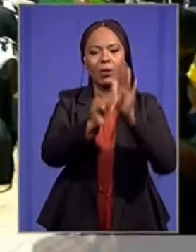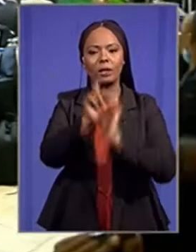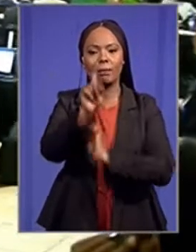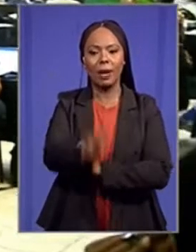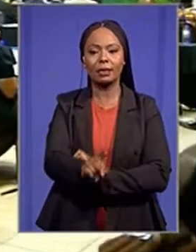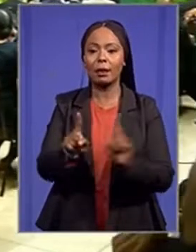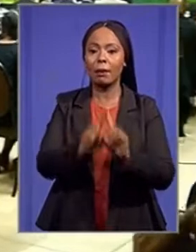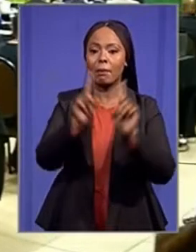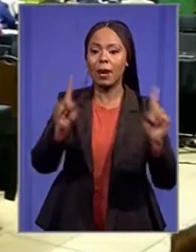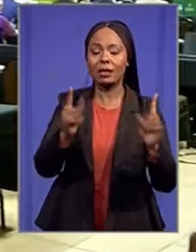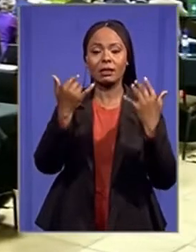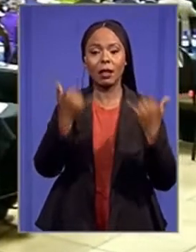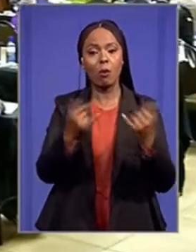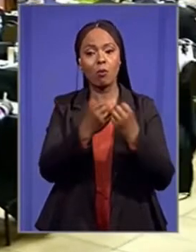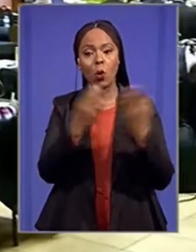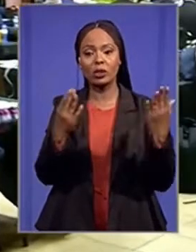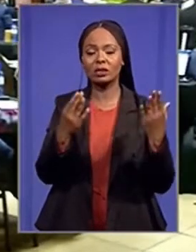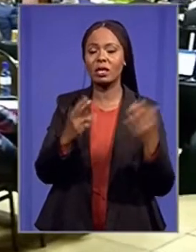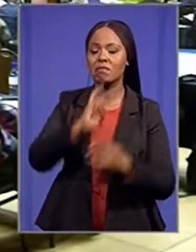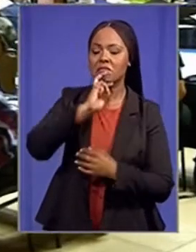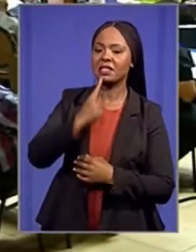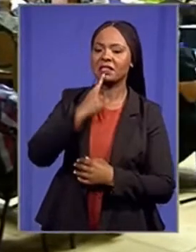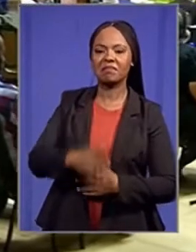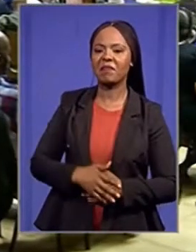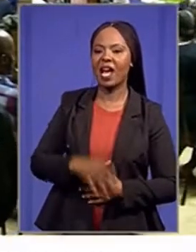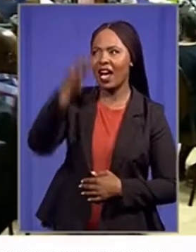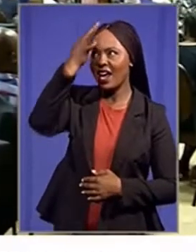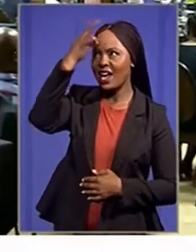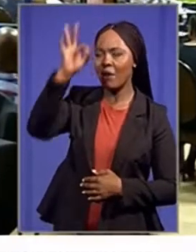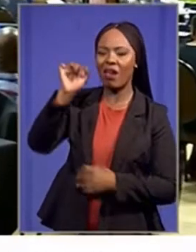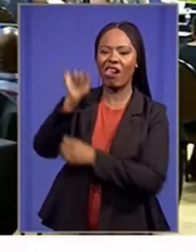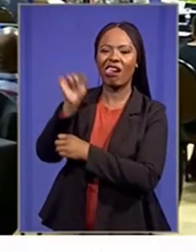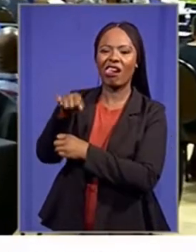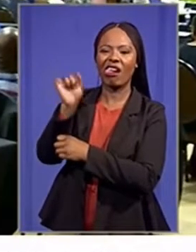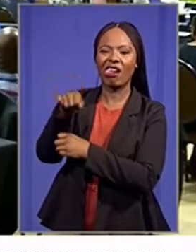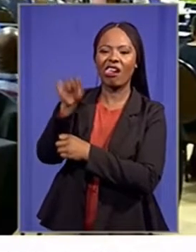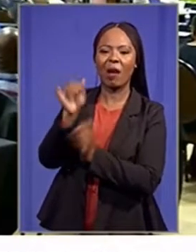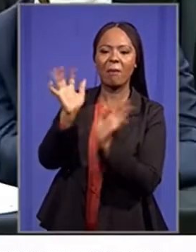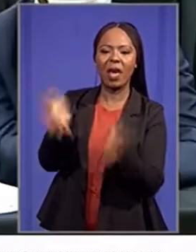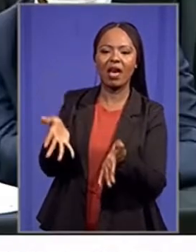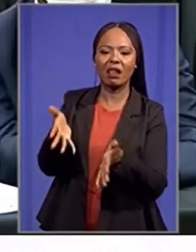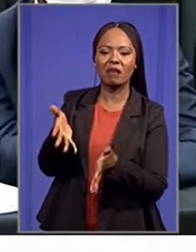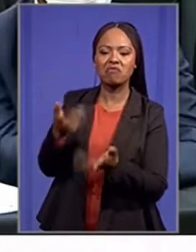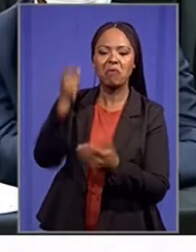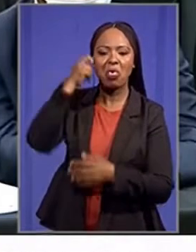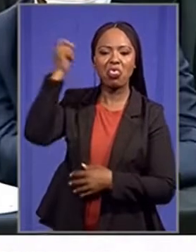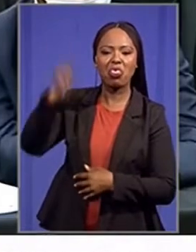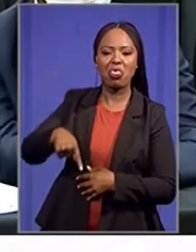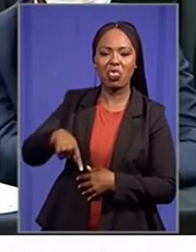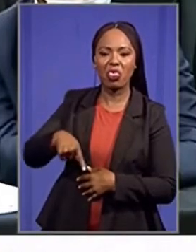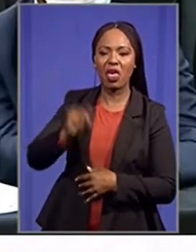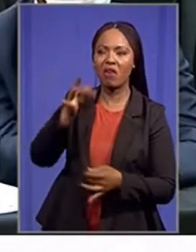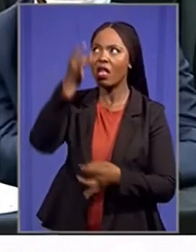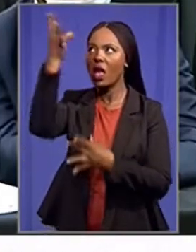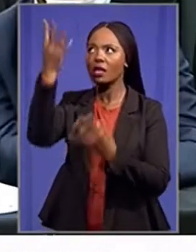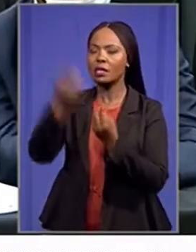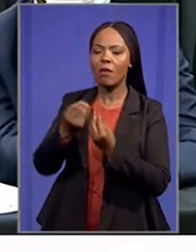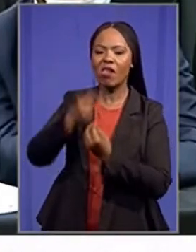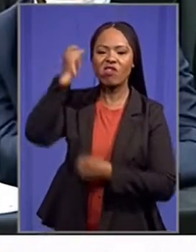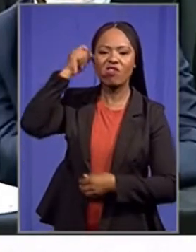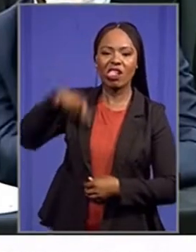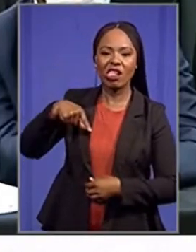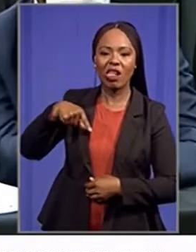dumela gore mmušo ba hlokomologile go dira mešomo ya bona ka mmušong. Ge go sana le tšhalelo morago go melao kakanyo ya